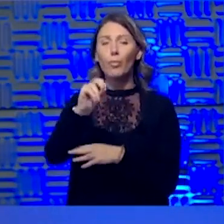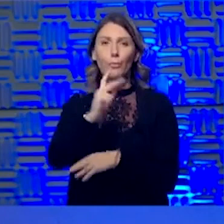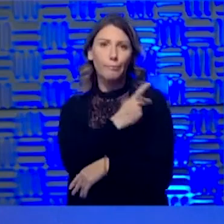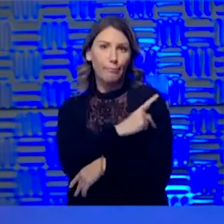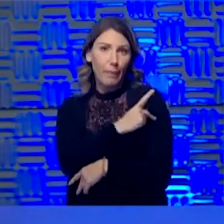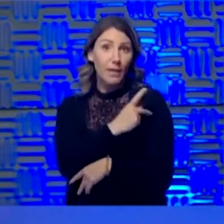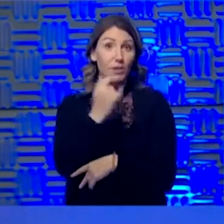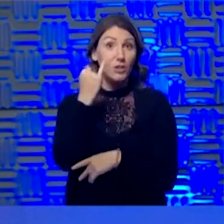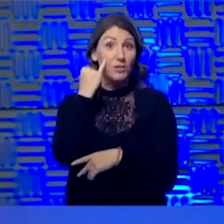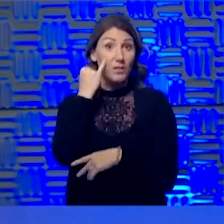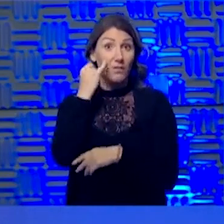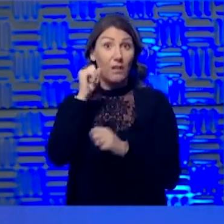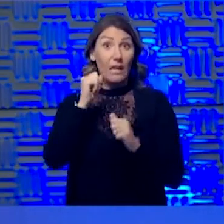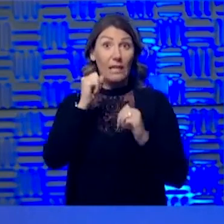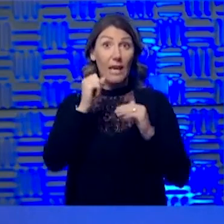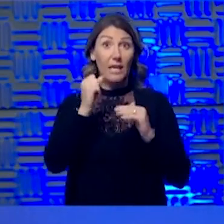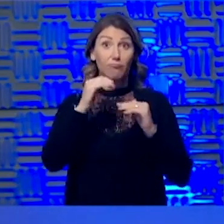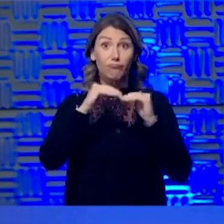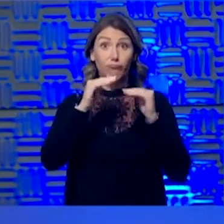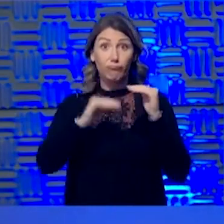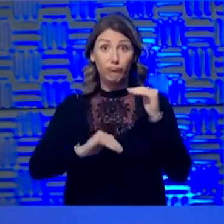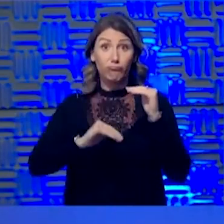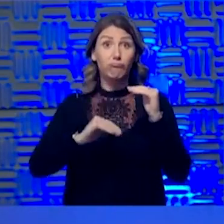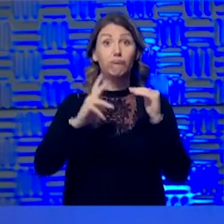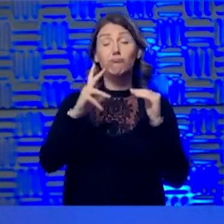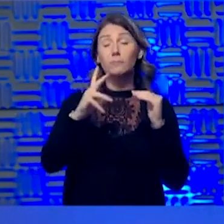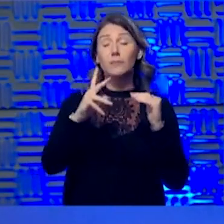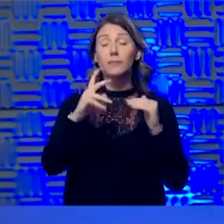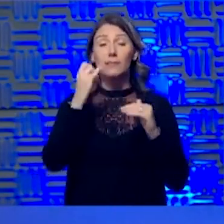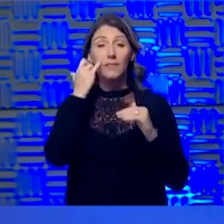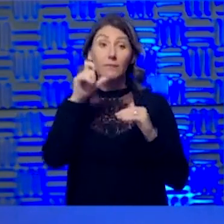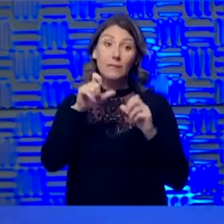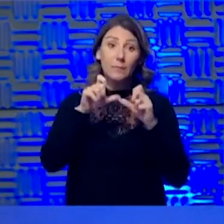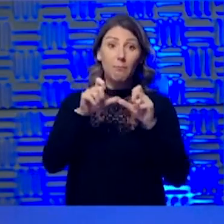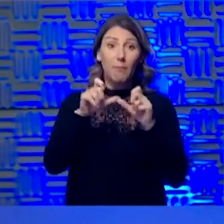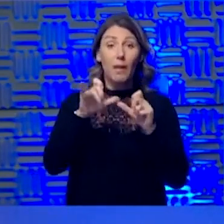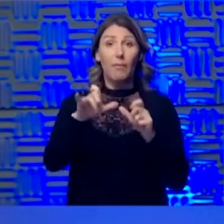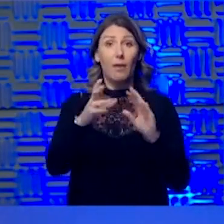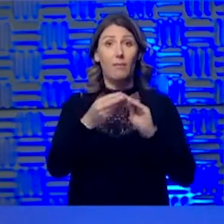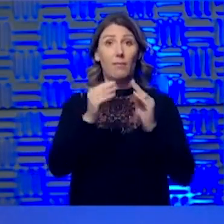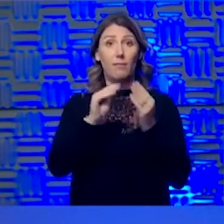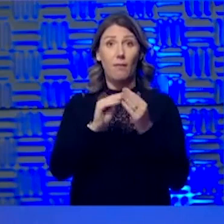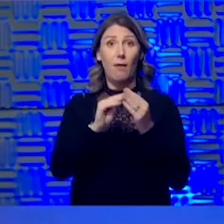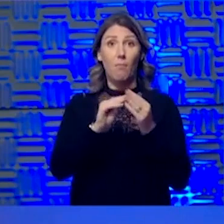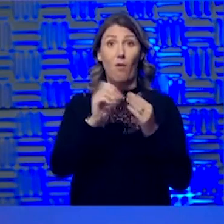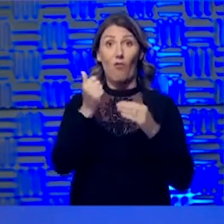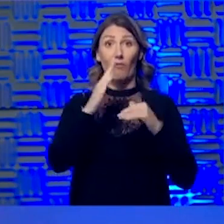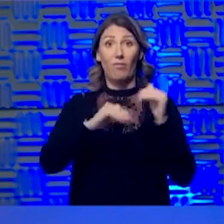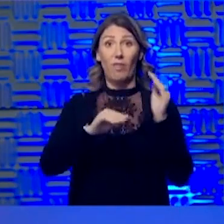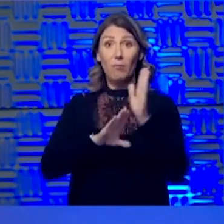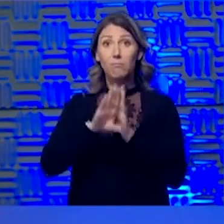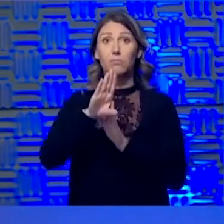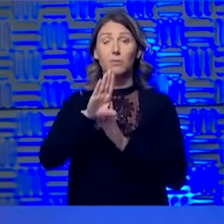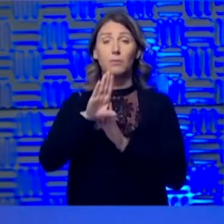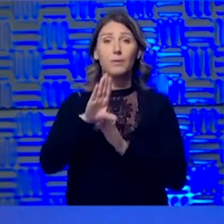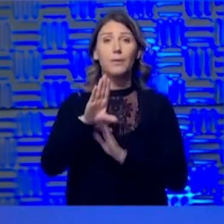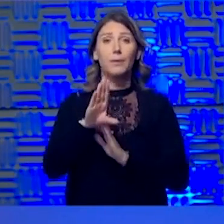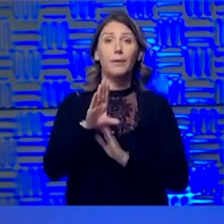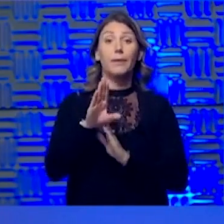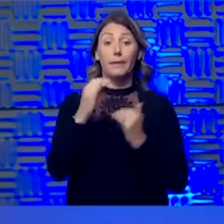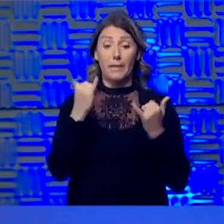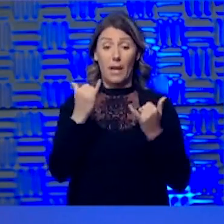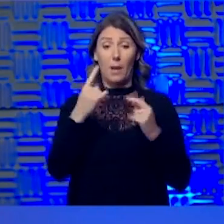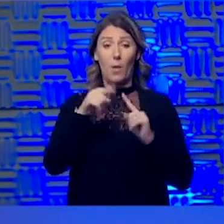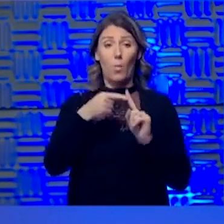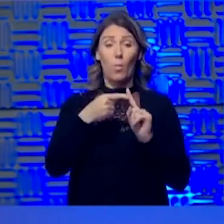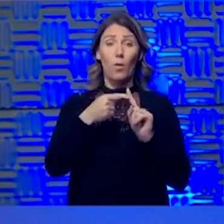get lower, that would be better. But if we have to maintain that number of patients rather than a large surge, especially now as we start to maybe loosen